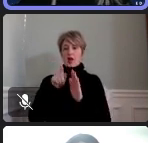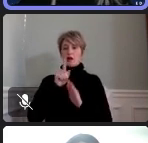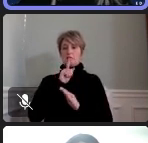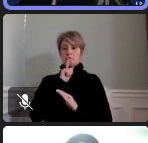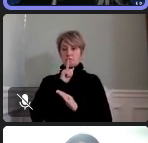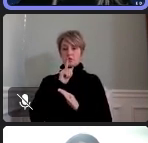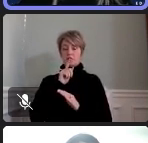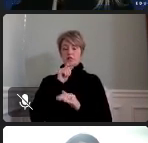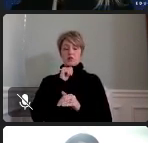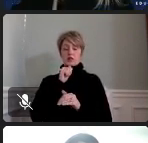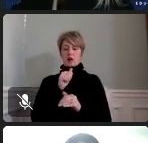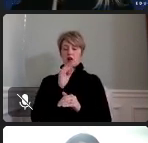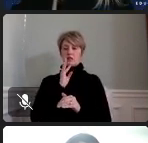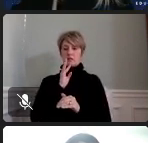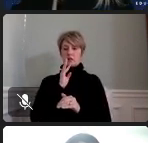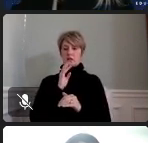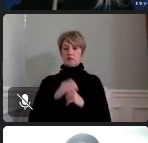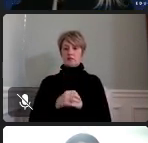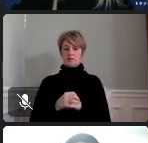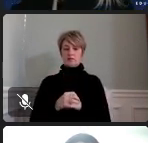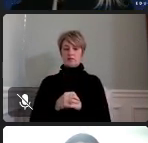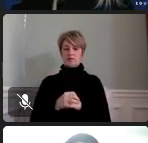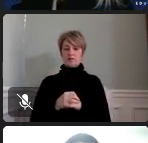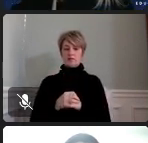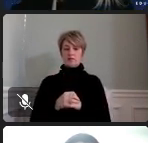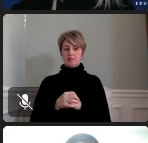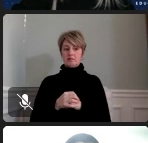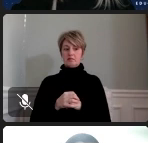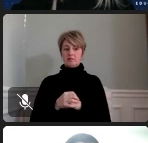when not speaking.